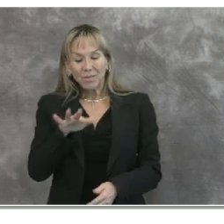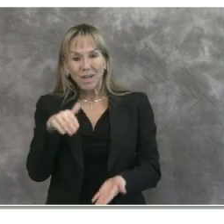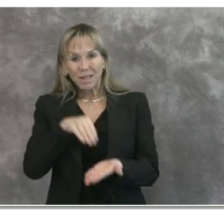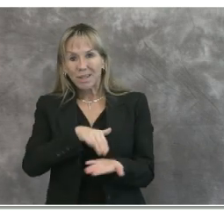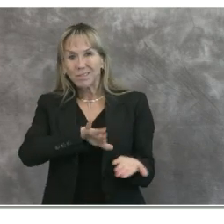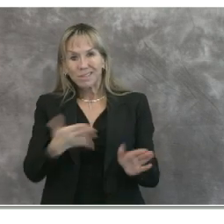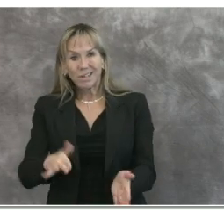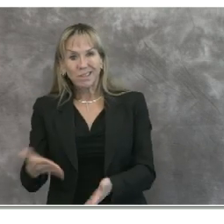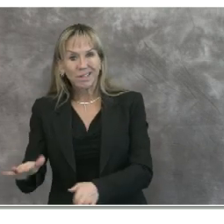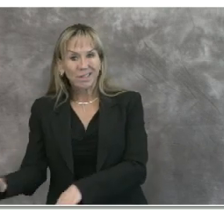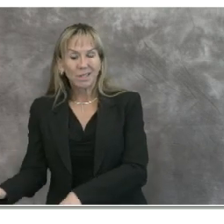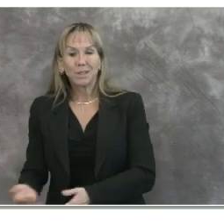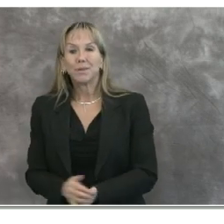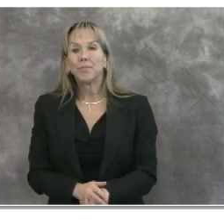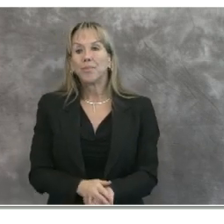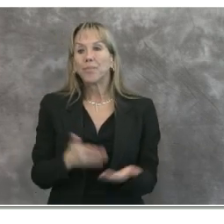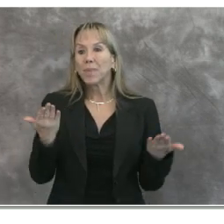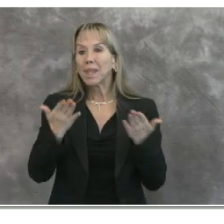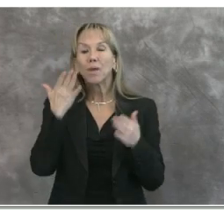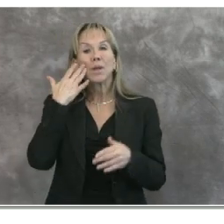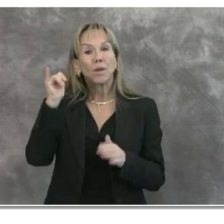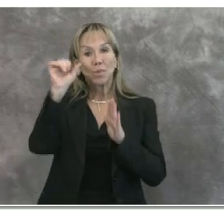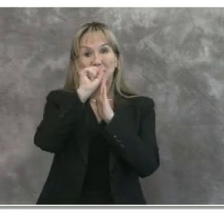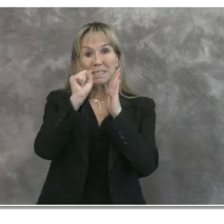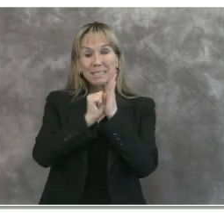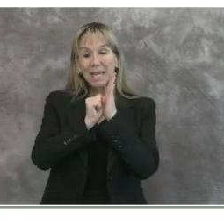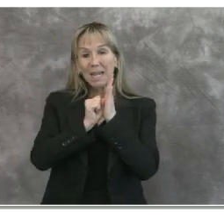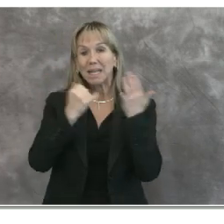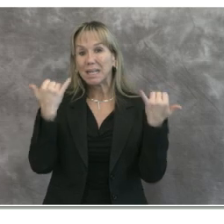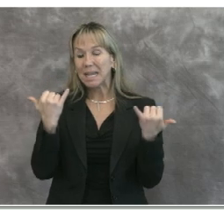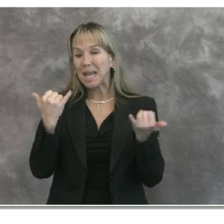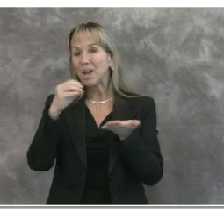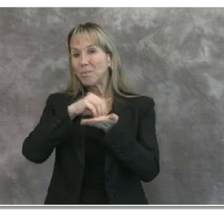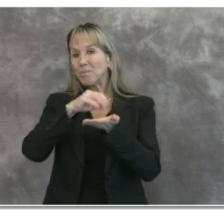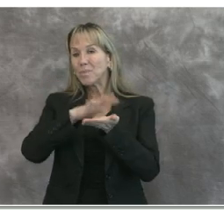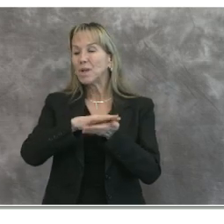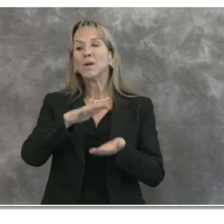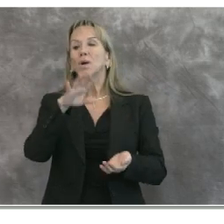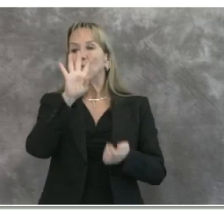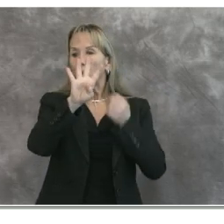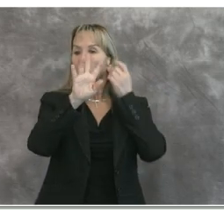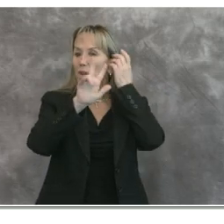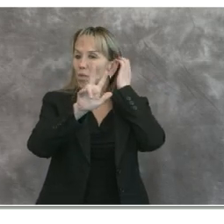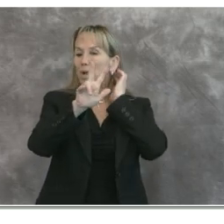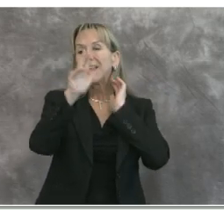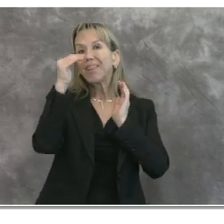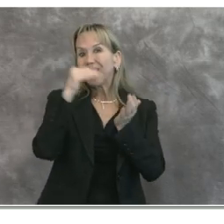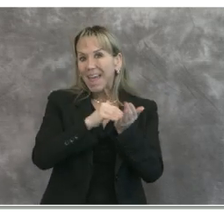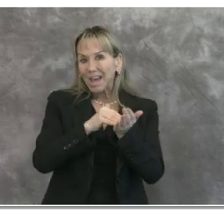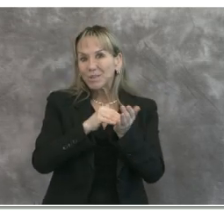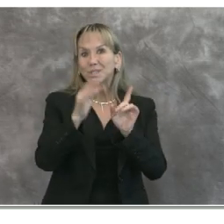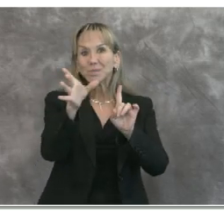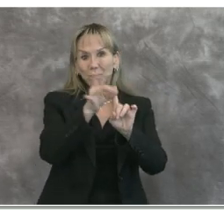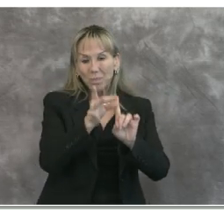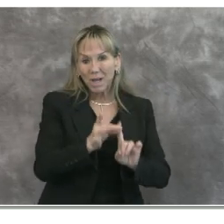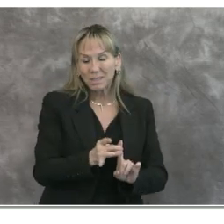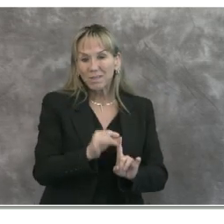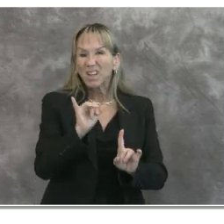55,000 deaths. Statewide, California is now reporting 43,000 positive cases, which